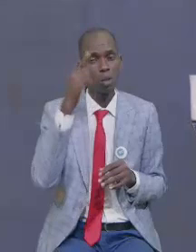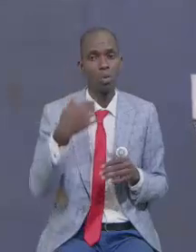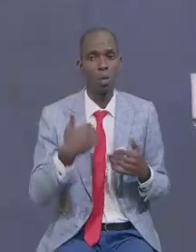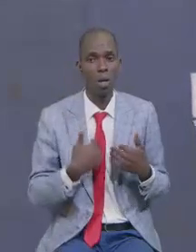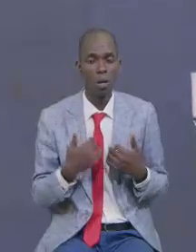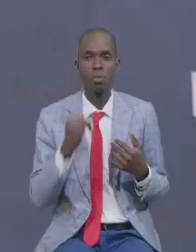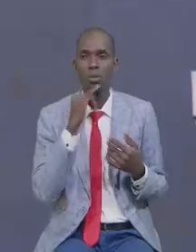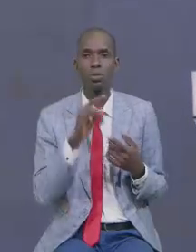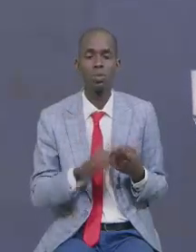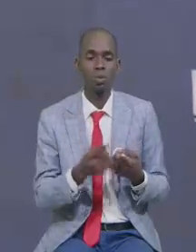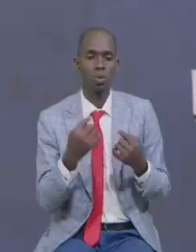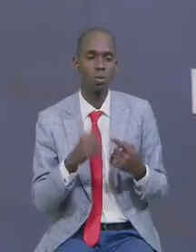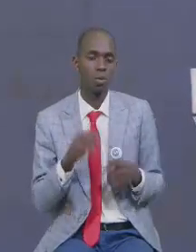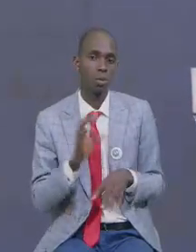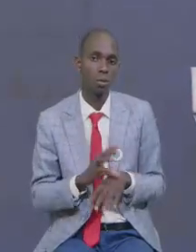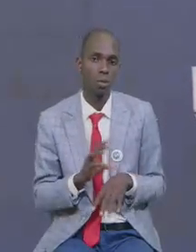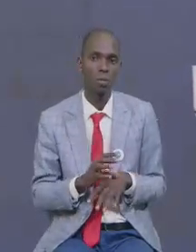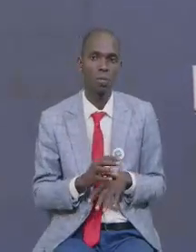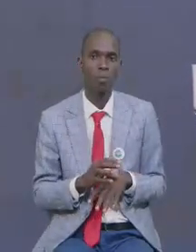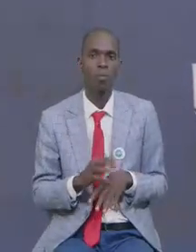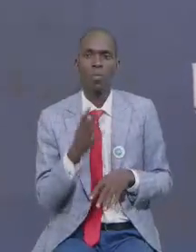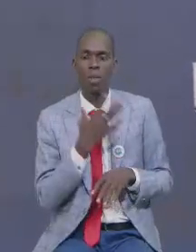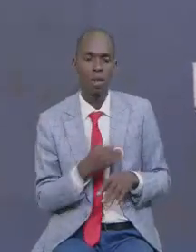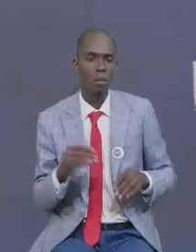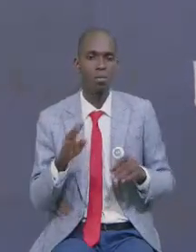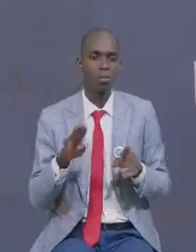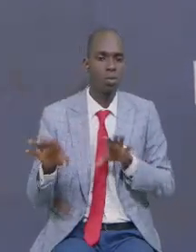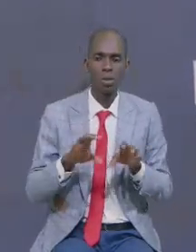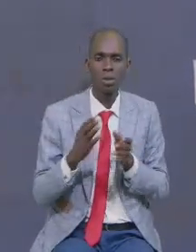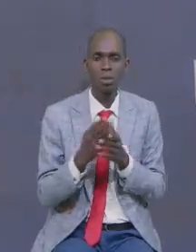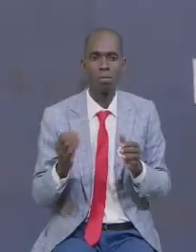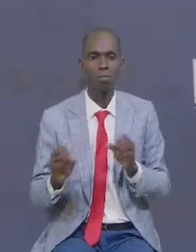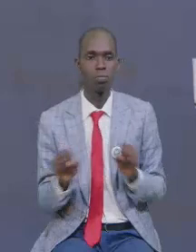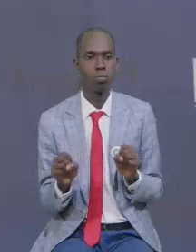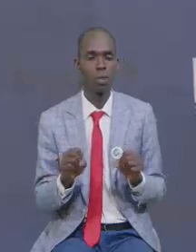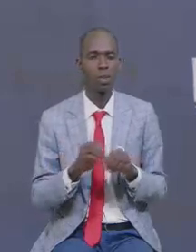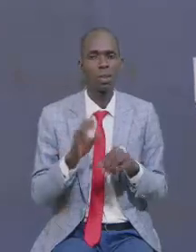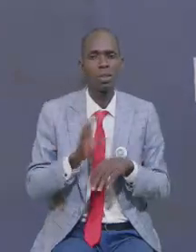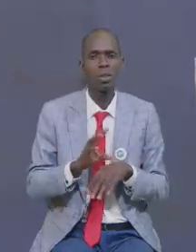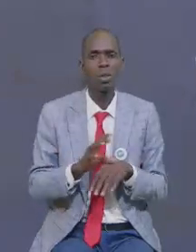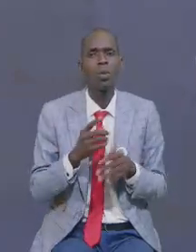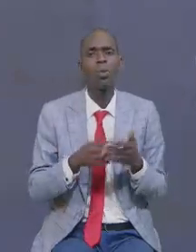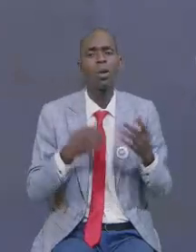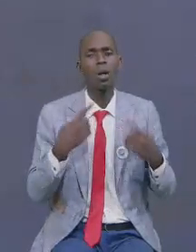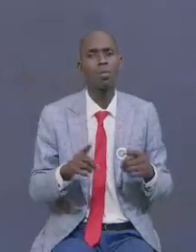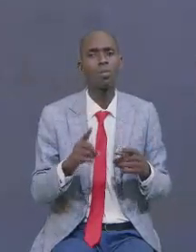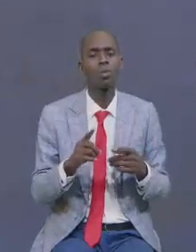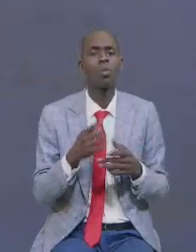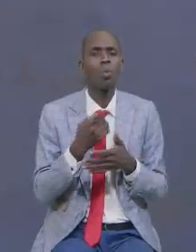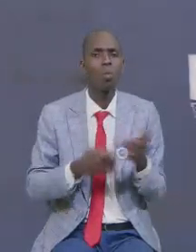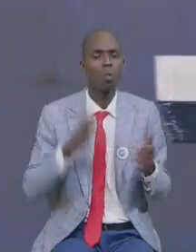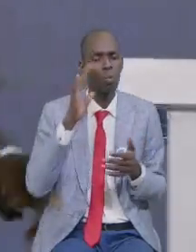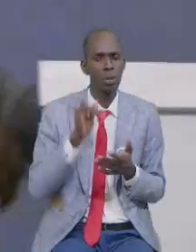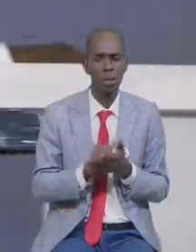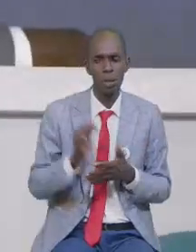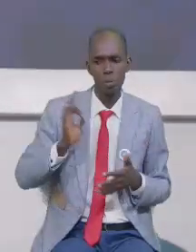church, well, and then you're shaking and shaking and shaking. Now, well, how does that benefit the church? The